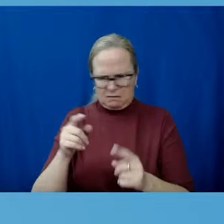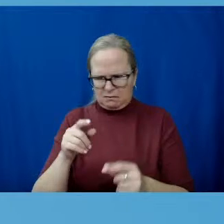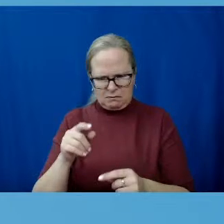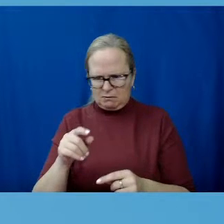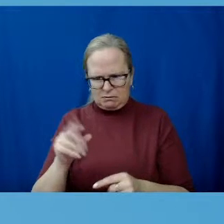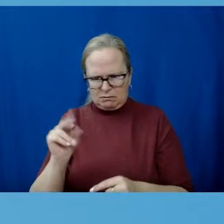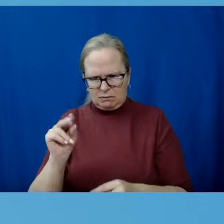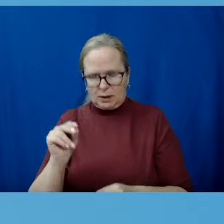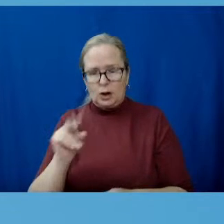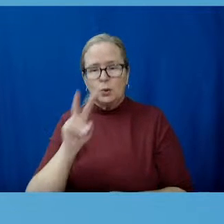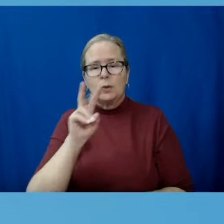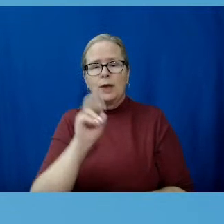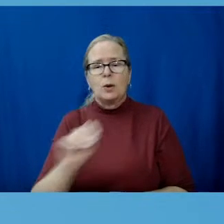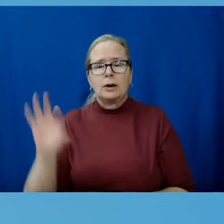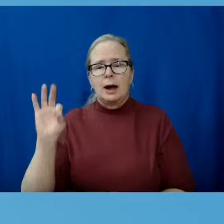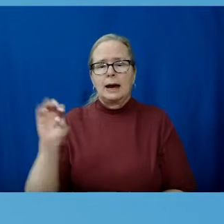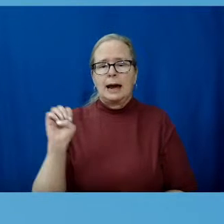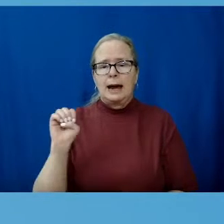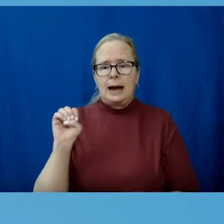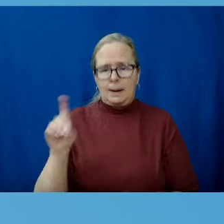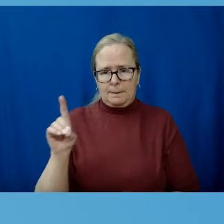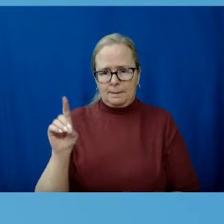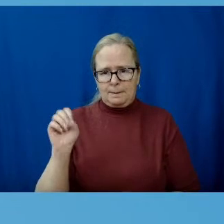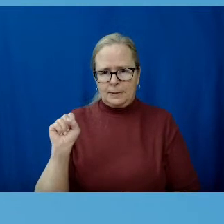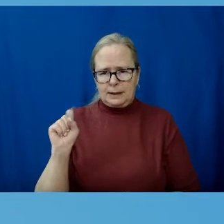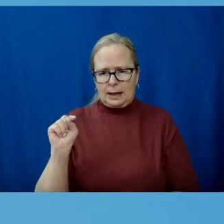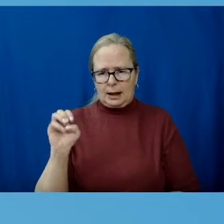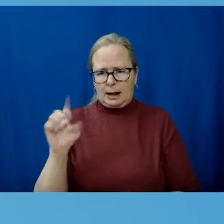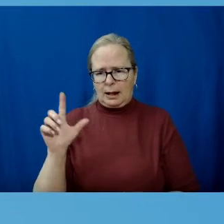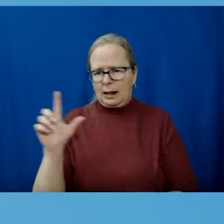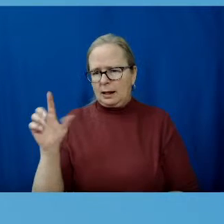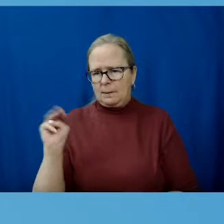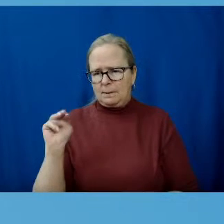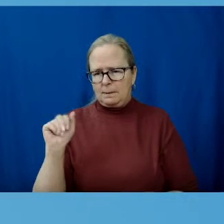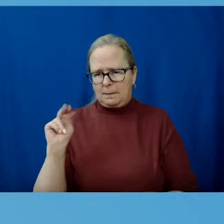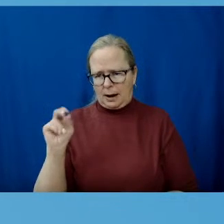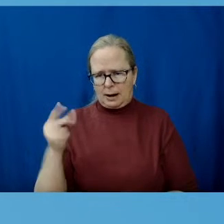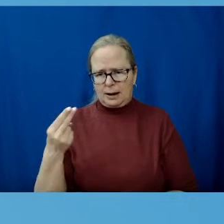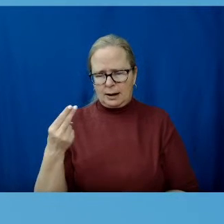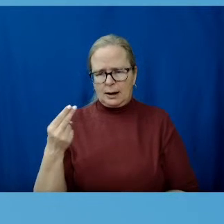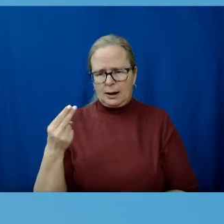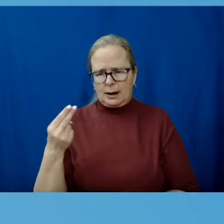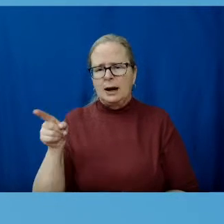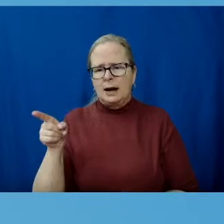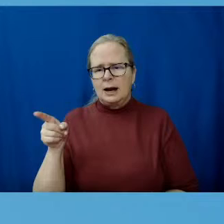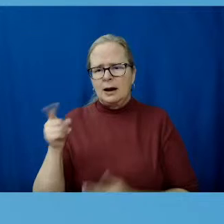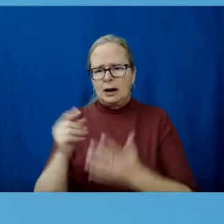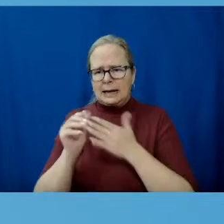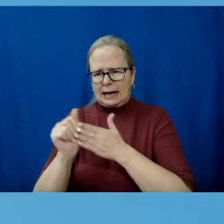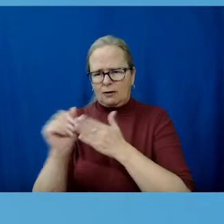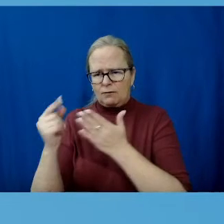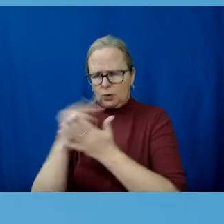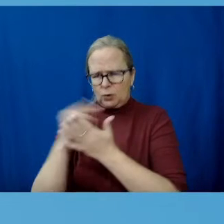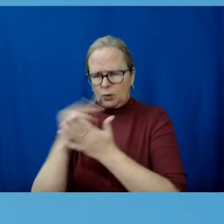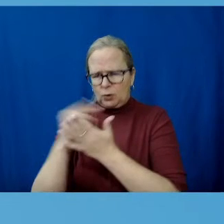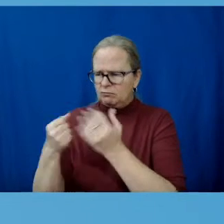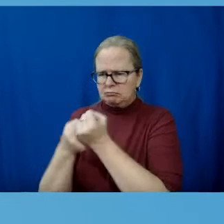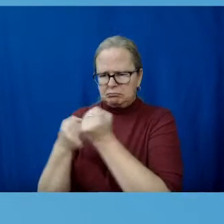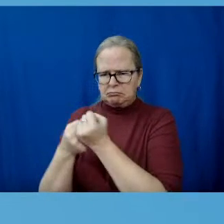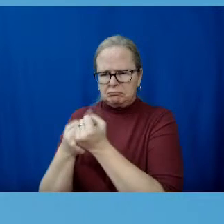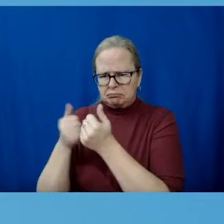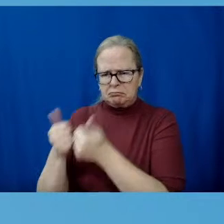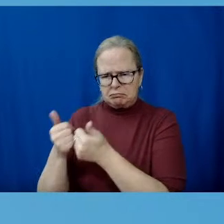months later. Alison Redford was out 4 months later. So getting to the point of, back to the point of Kenney's leadership